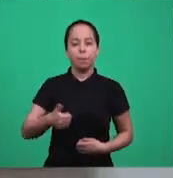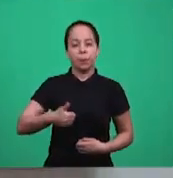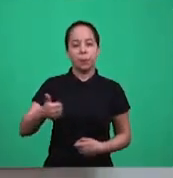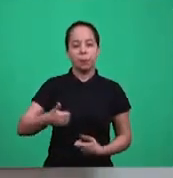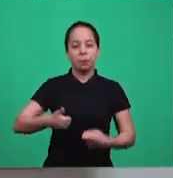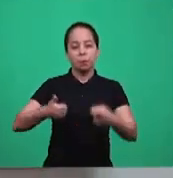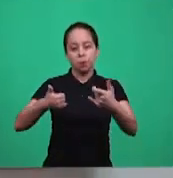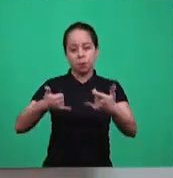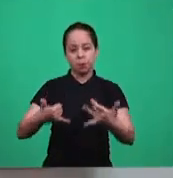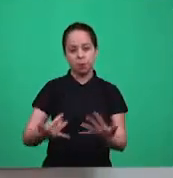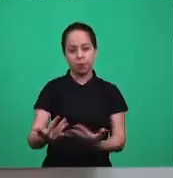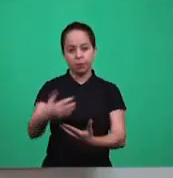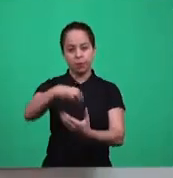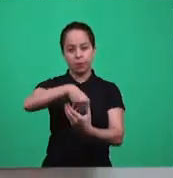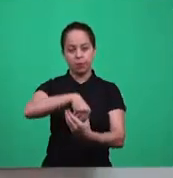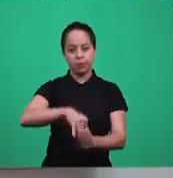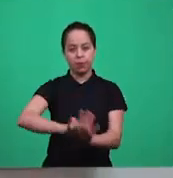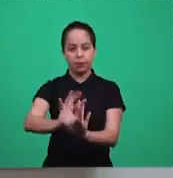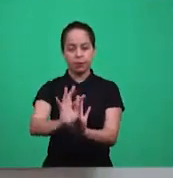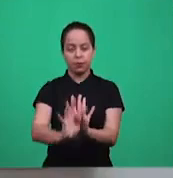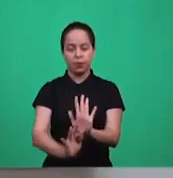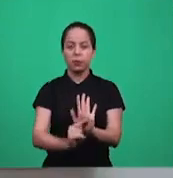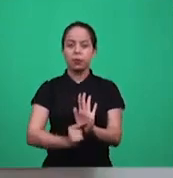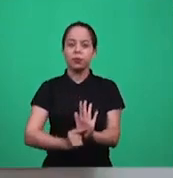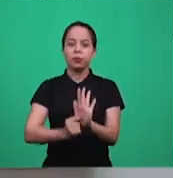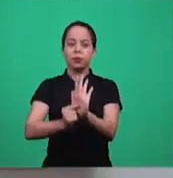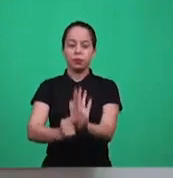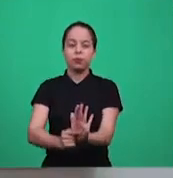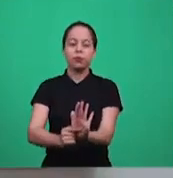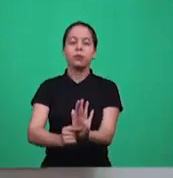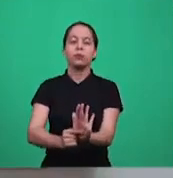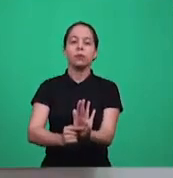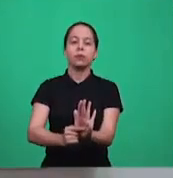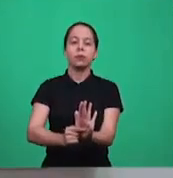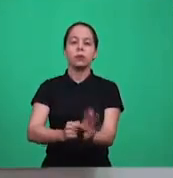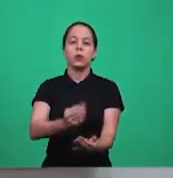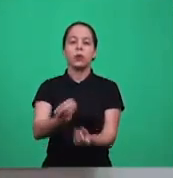The first observation in the text was